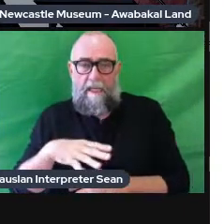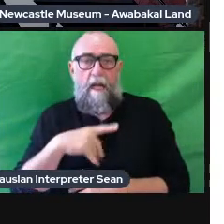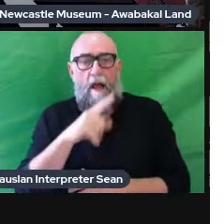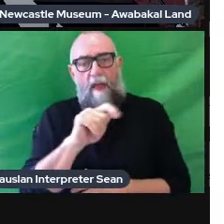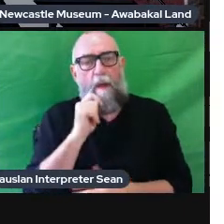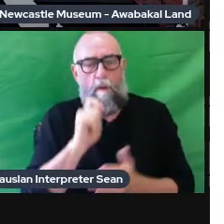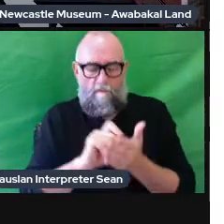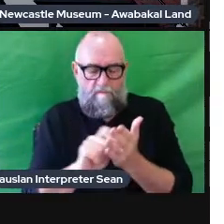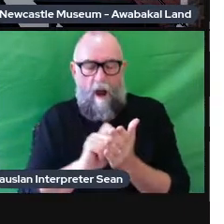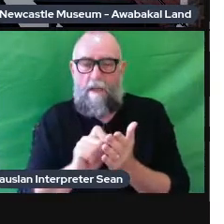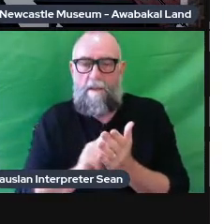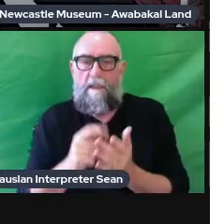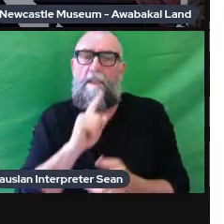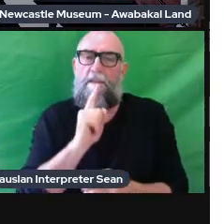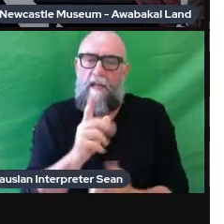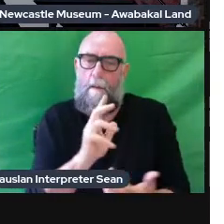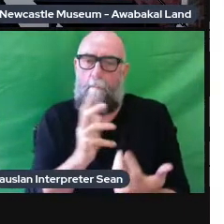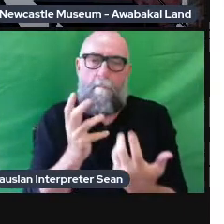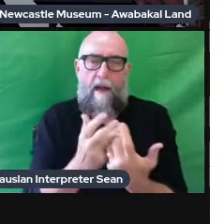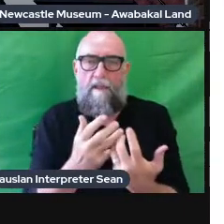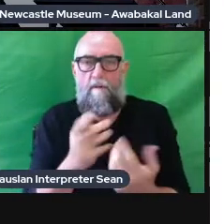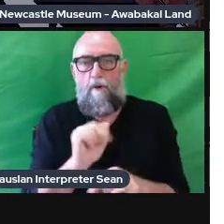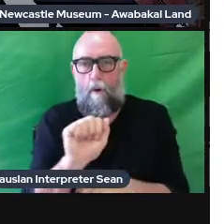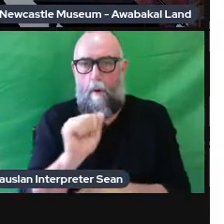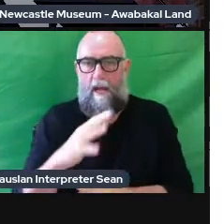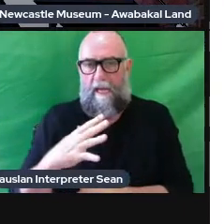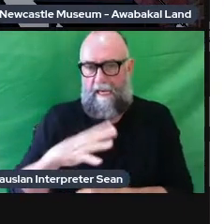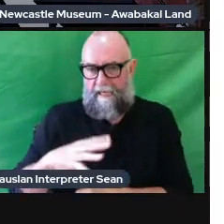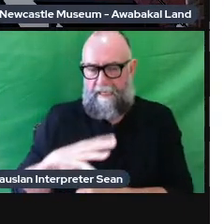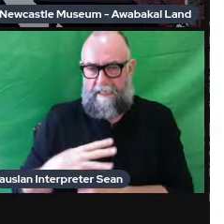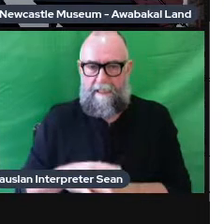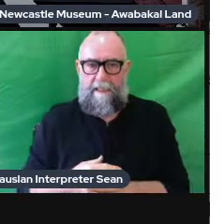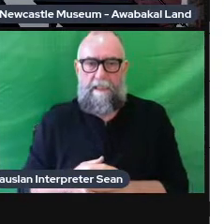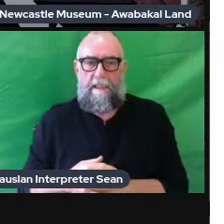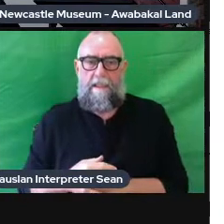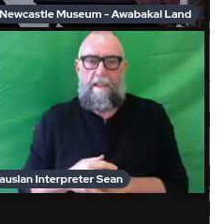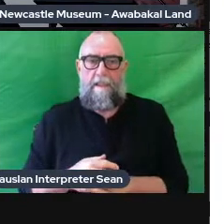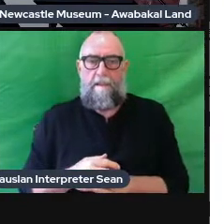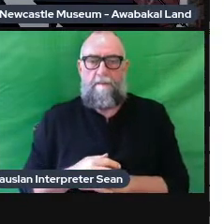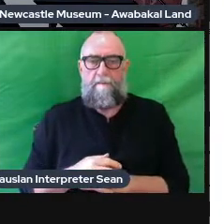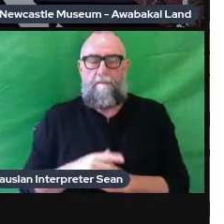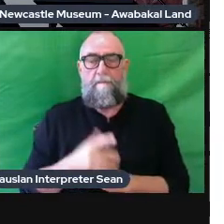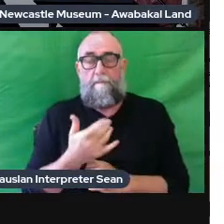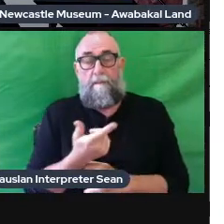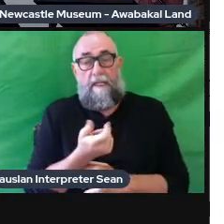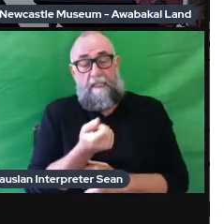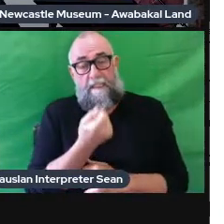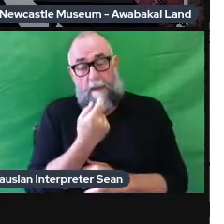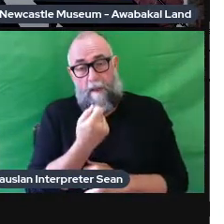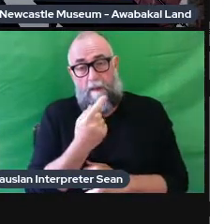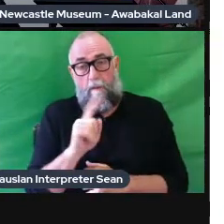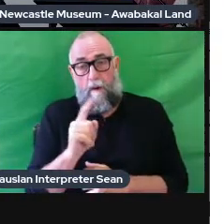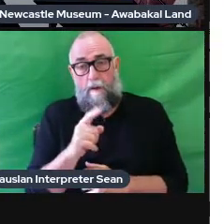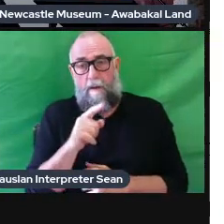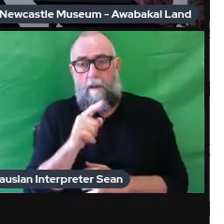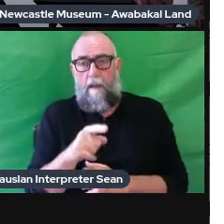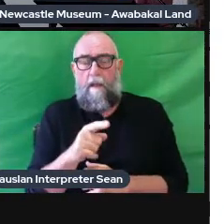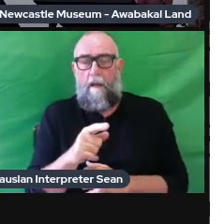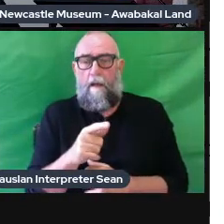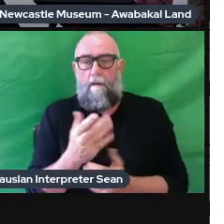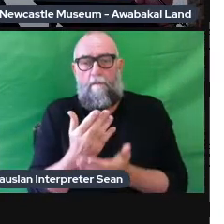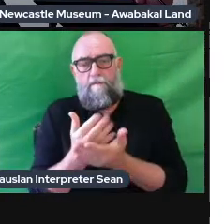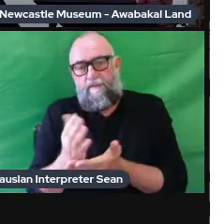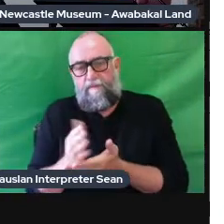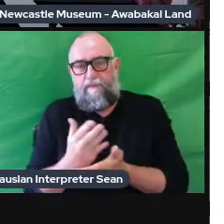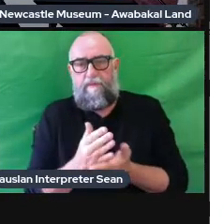that's best suited to you for that purpose. The second way these medications work is that they remove excess fluid or water